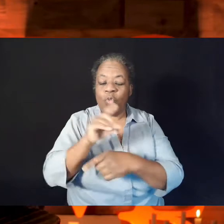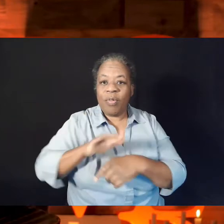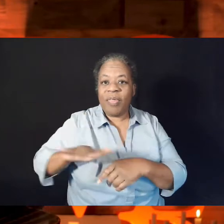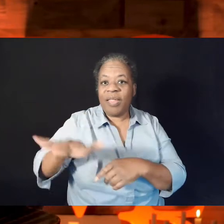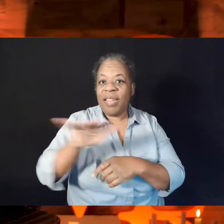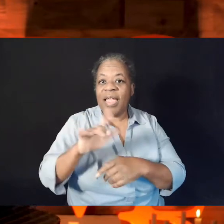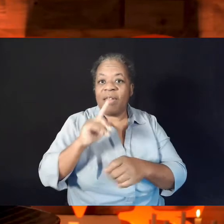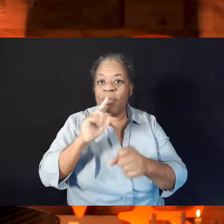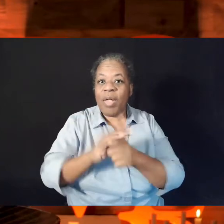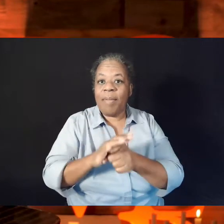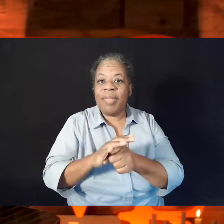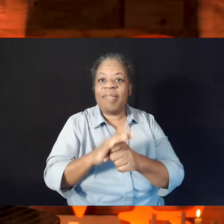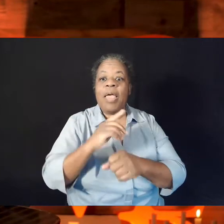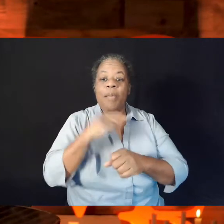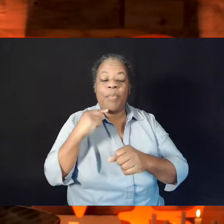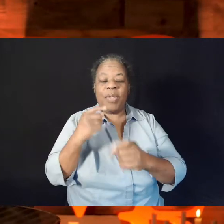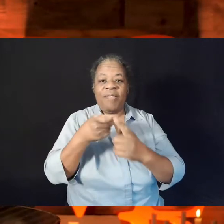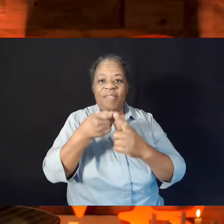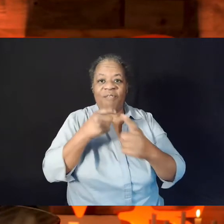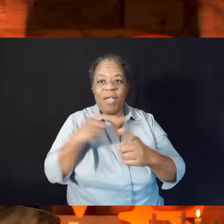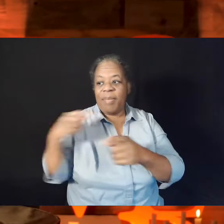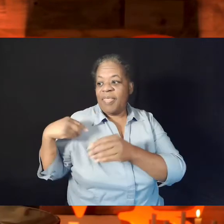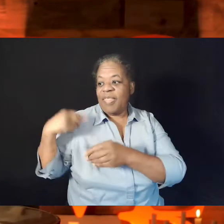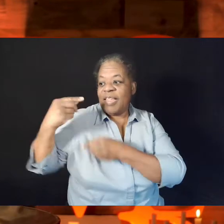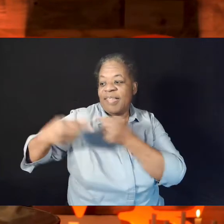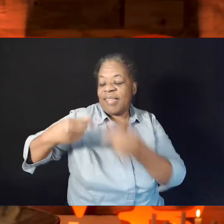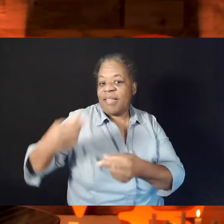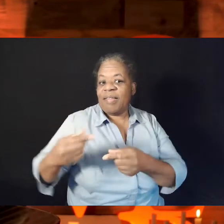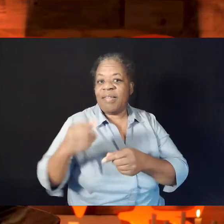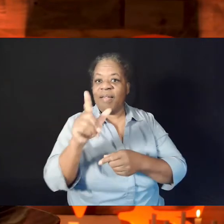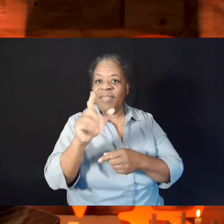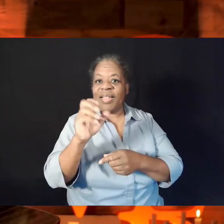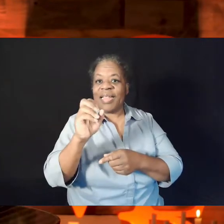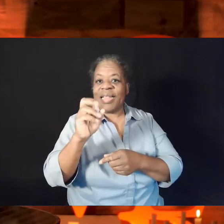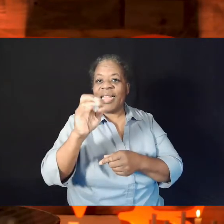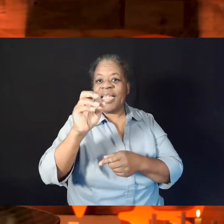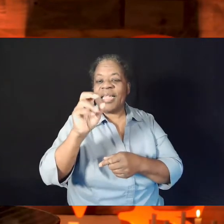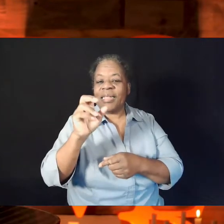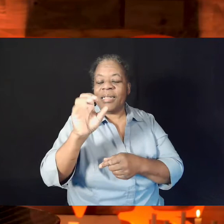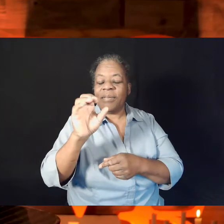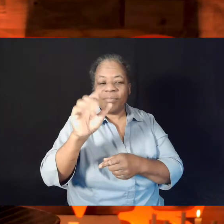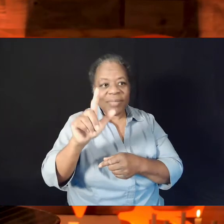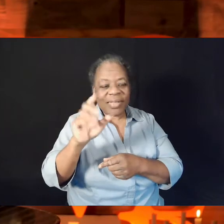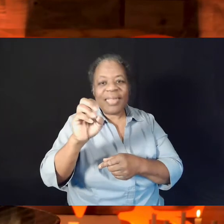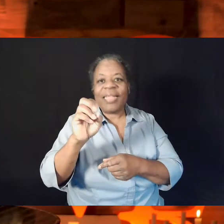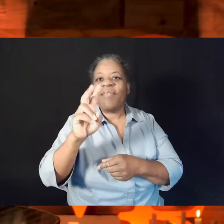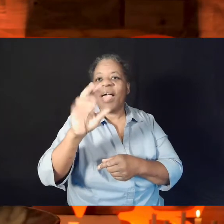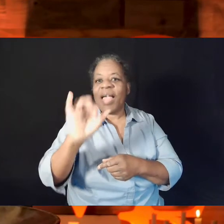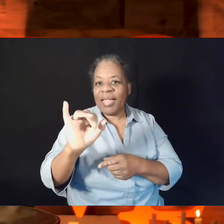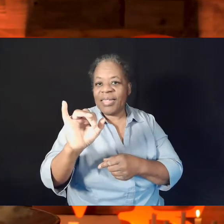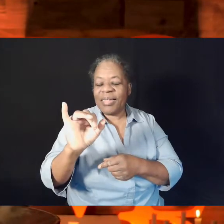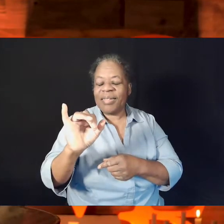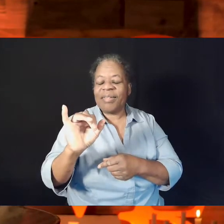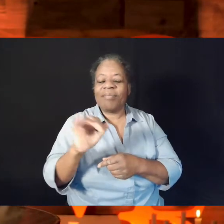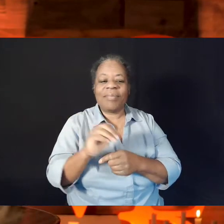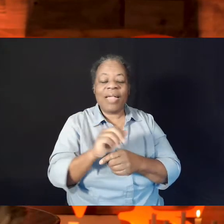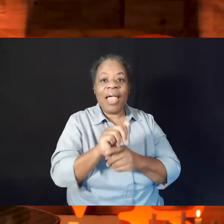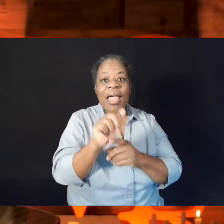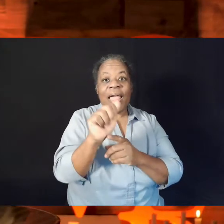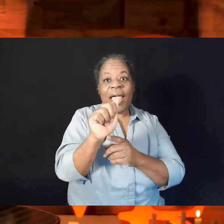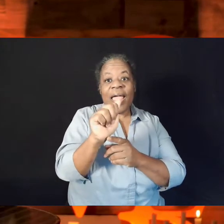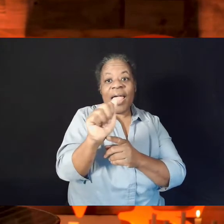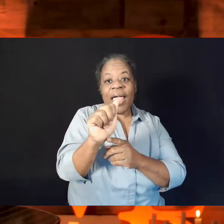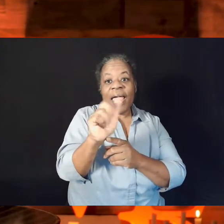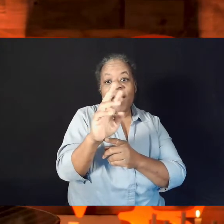the descendants of Levi, one of the 12 sons of Jacob. Aaron and his brother Moses were both descendants of Levi,